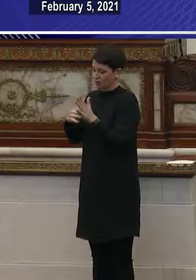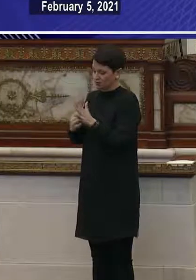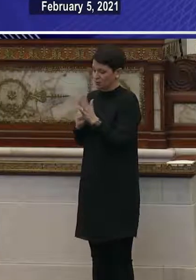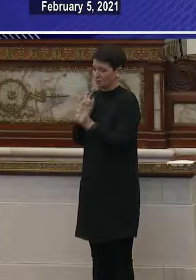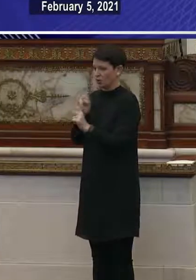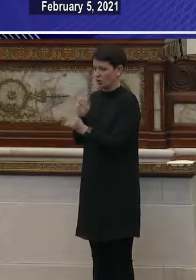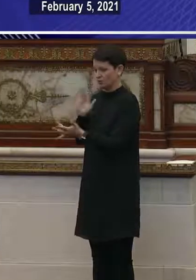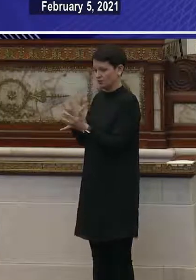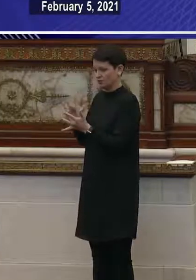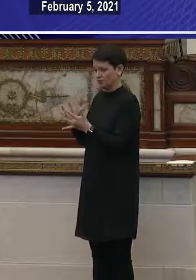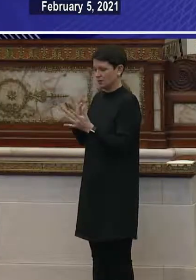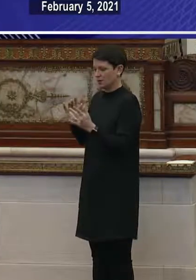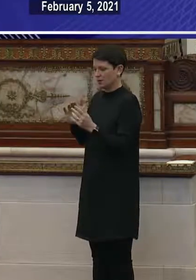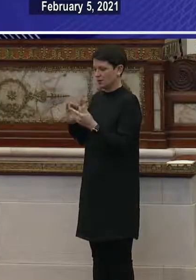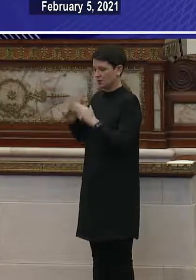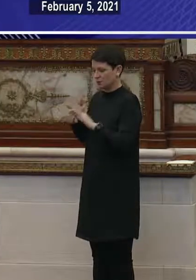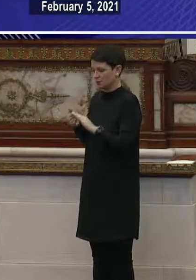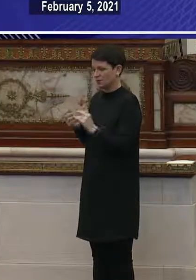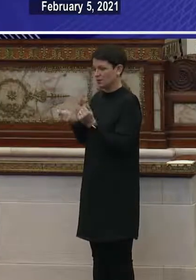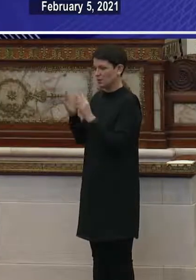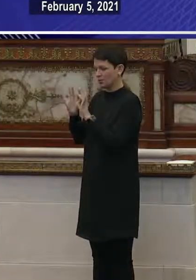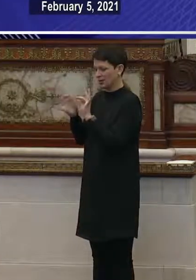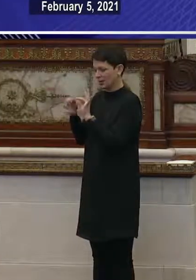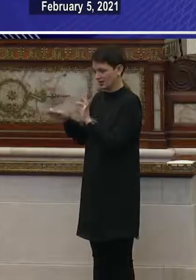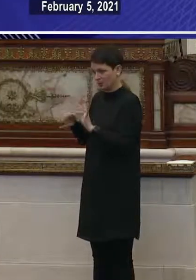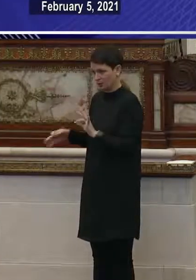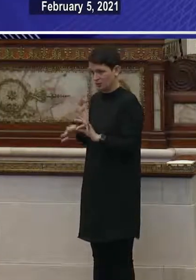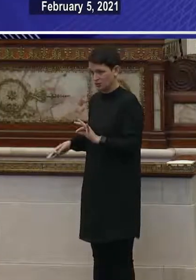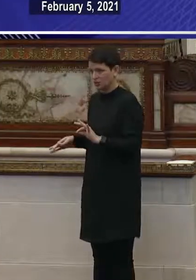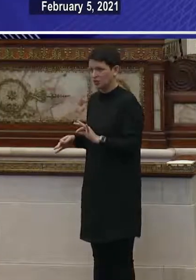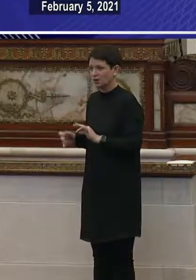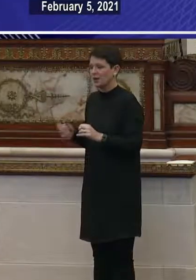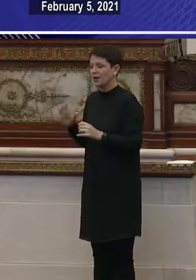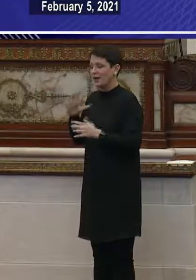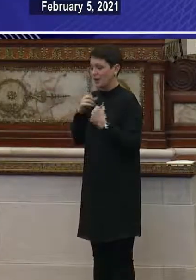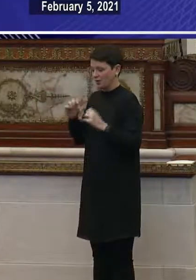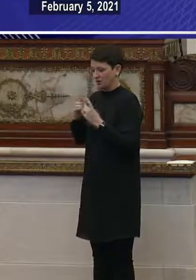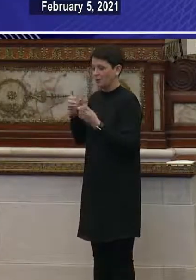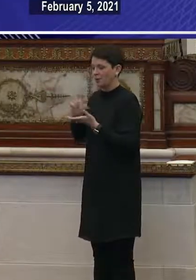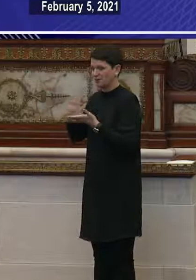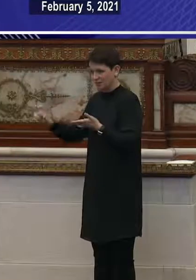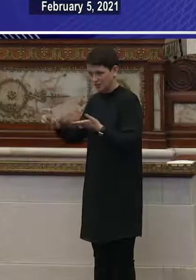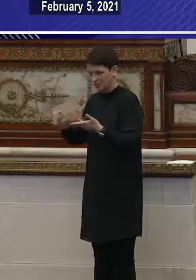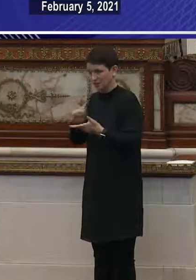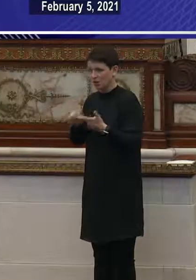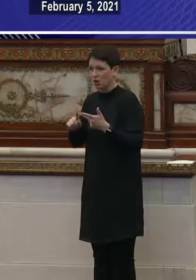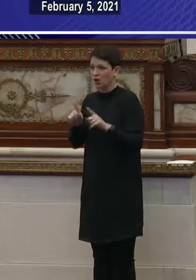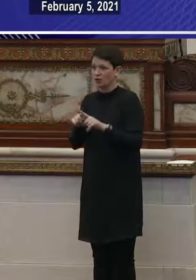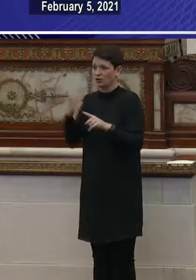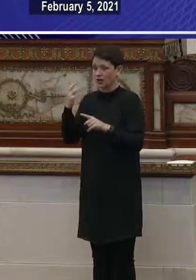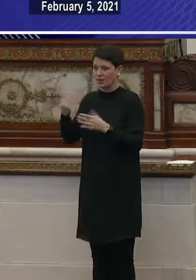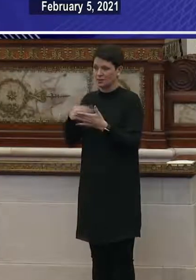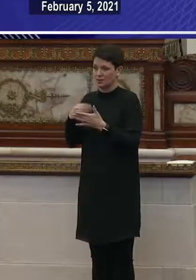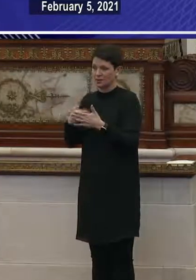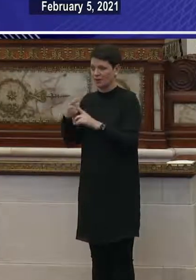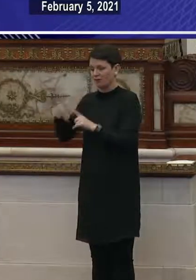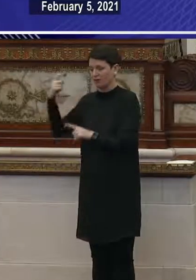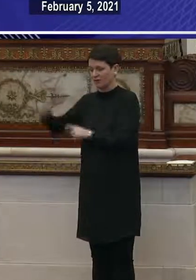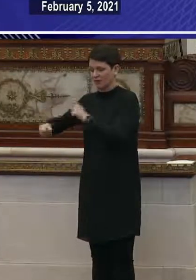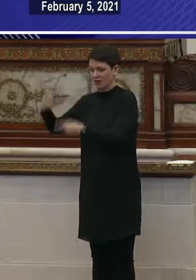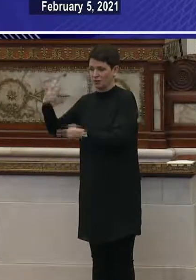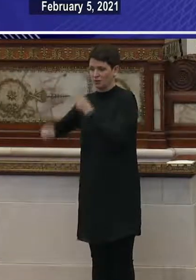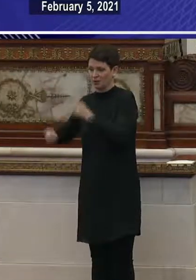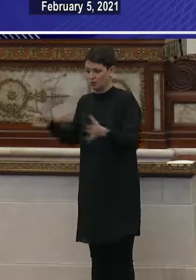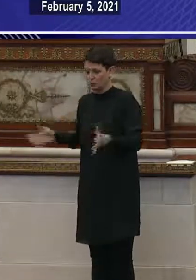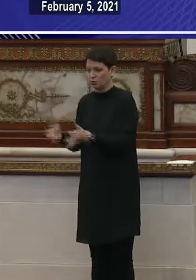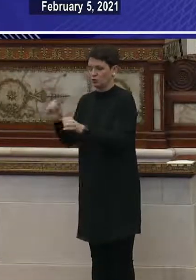reach communities of multi-languages, and we'll continue to do that. Health Department is funding them to do that. There's also some outside funding from philanthropy in order to push